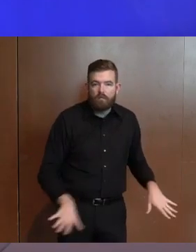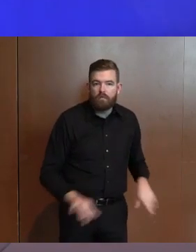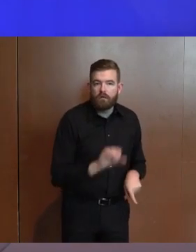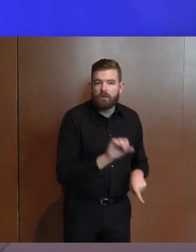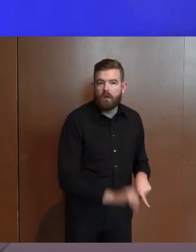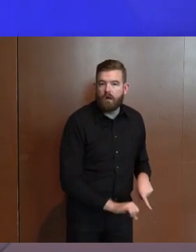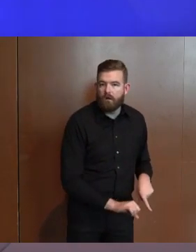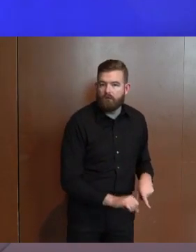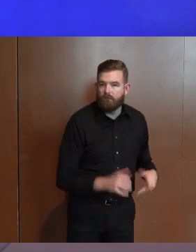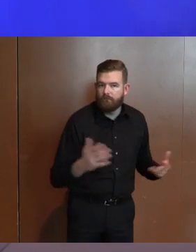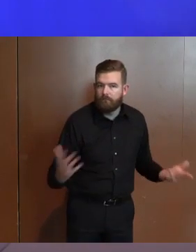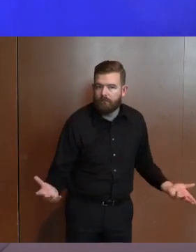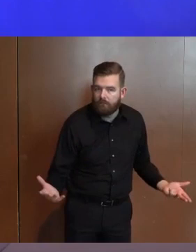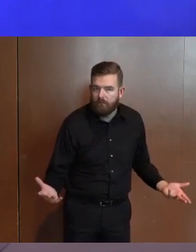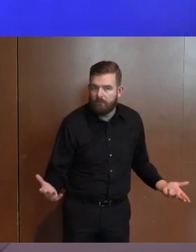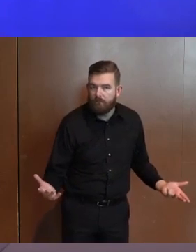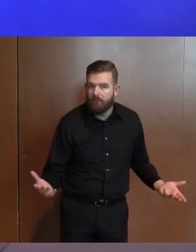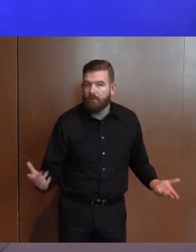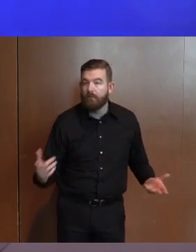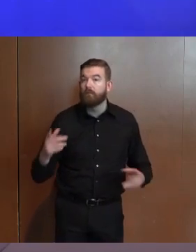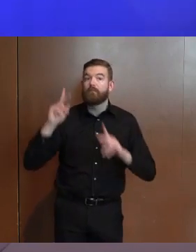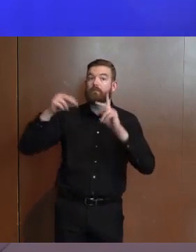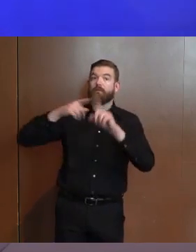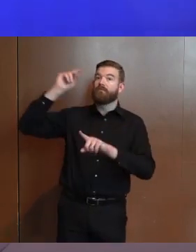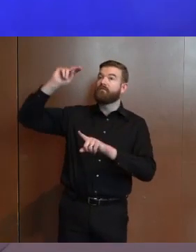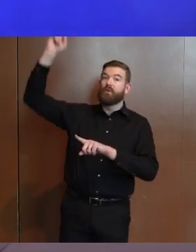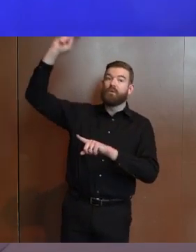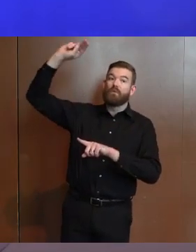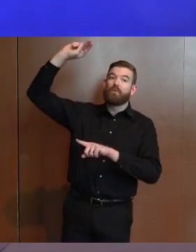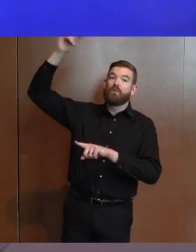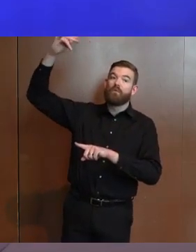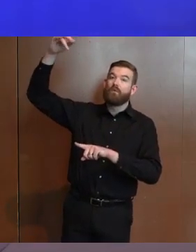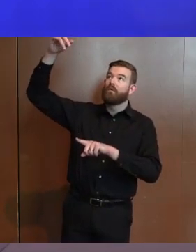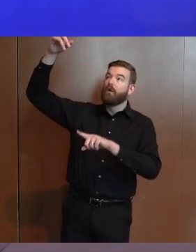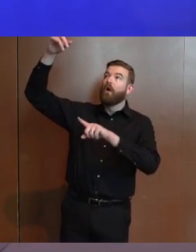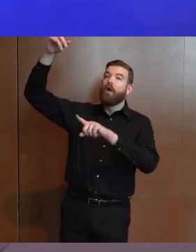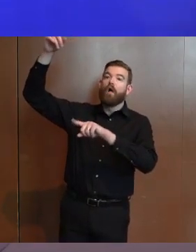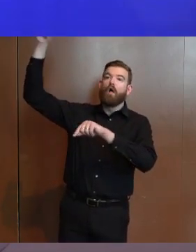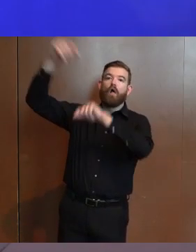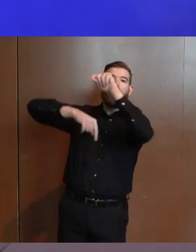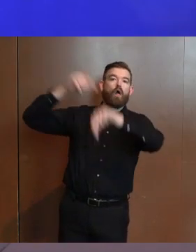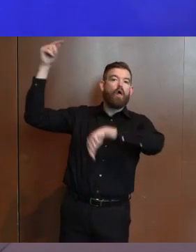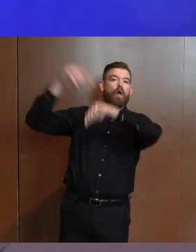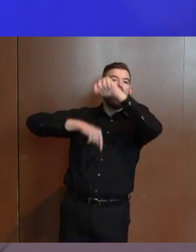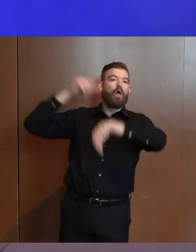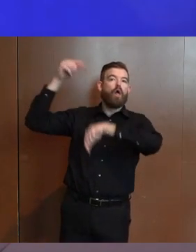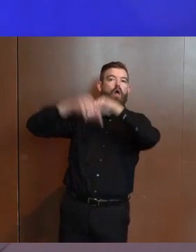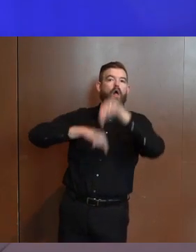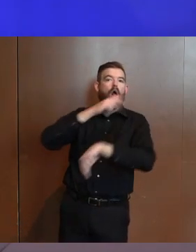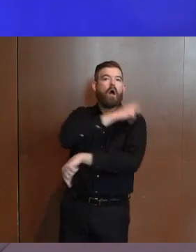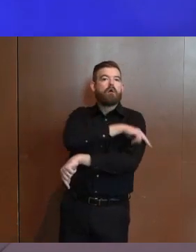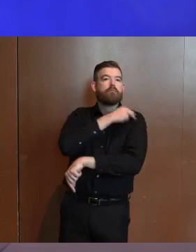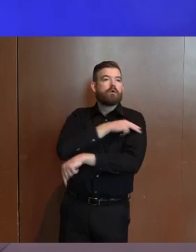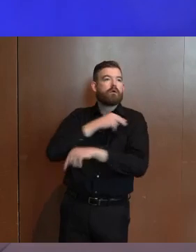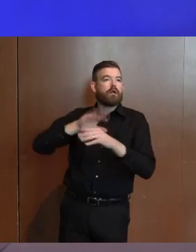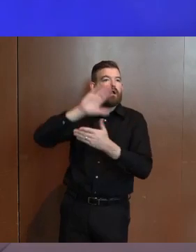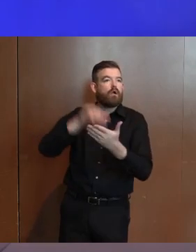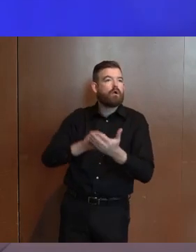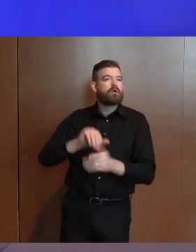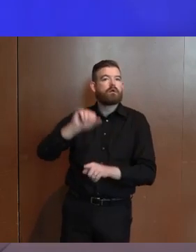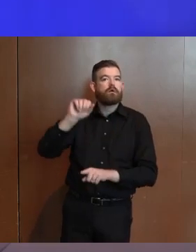up with people from North Jersey and Central Jersey, and then so on and so forth down through the areas that are not